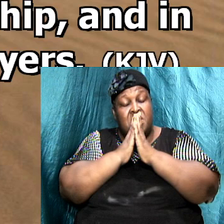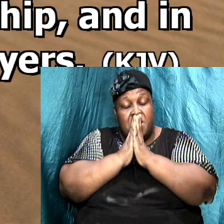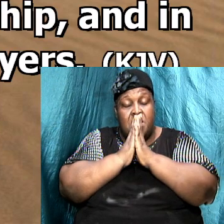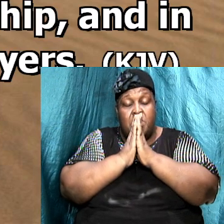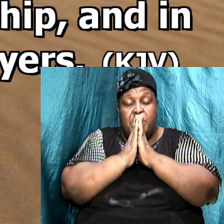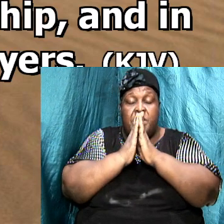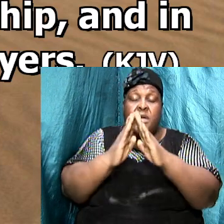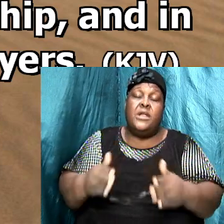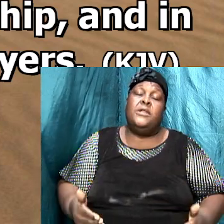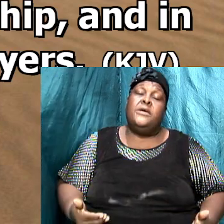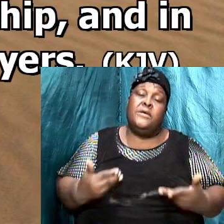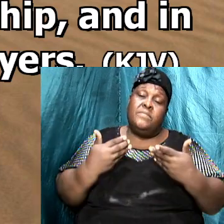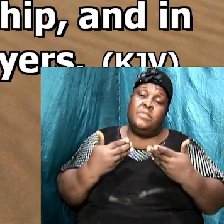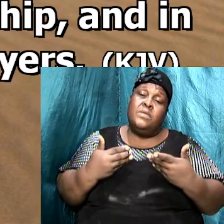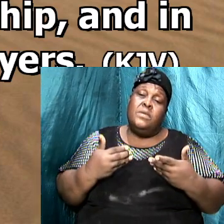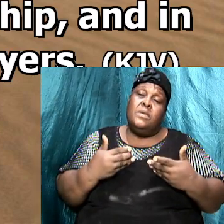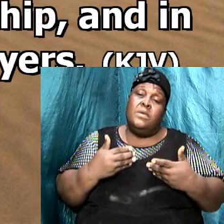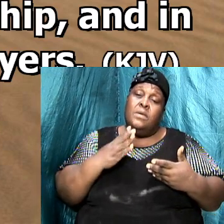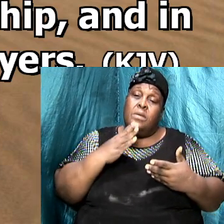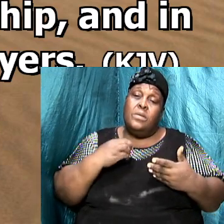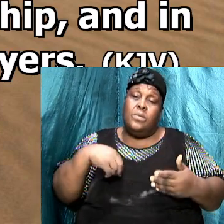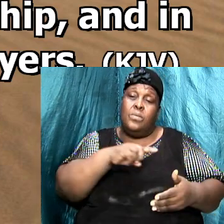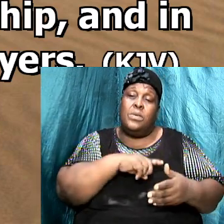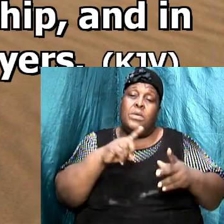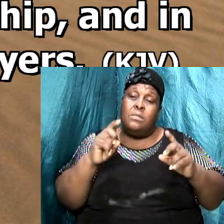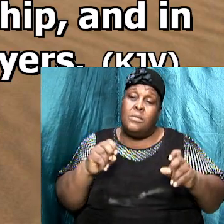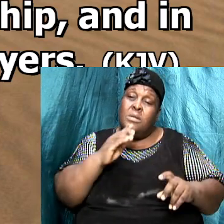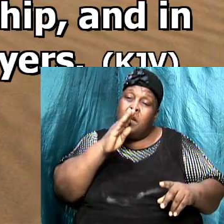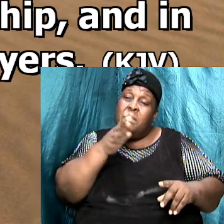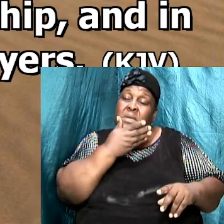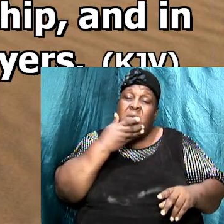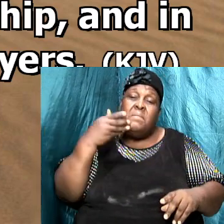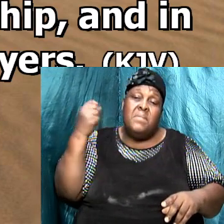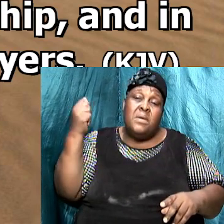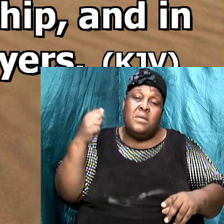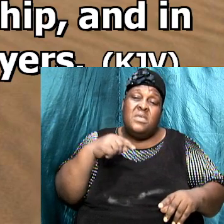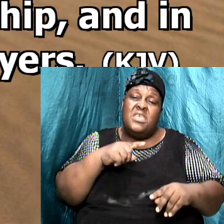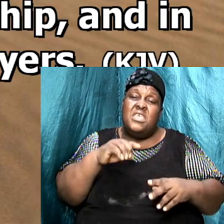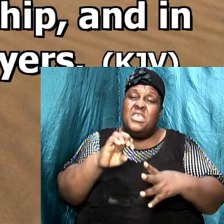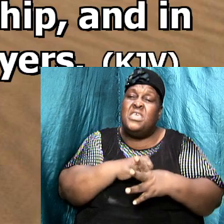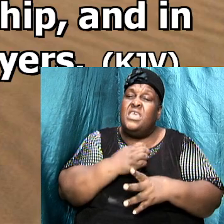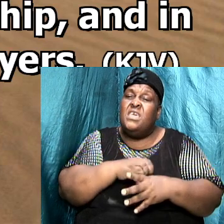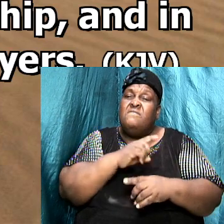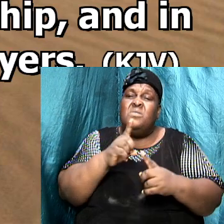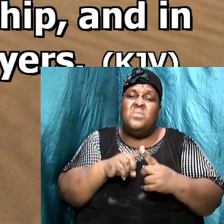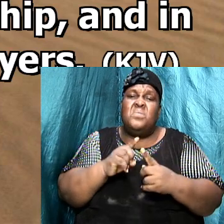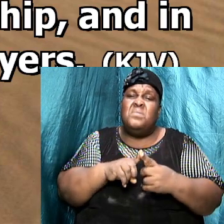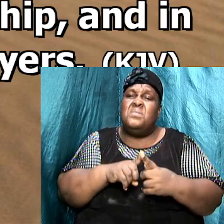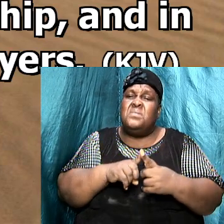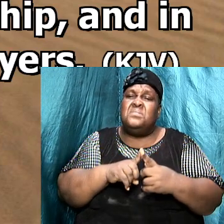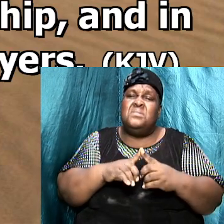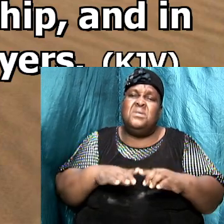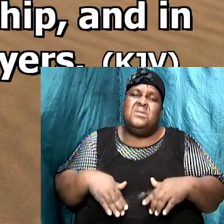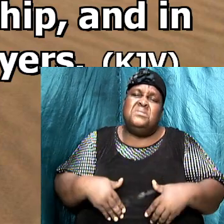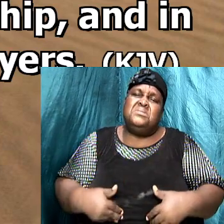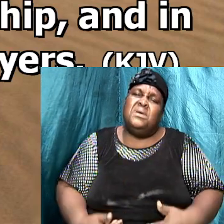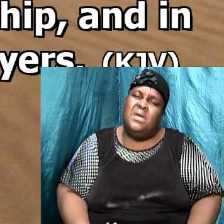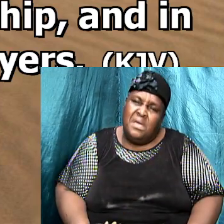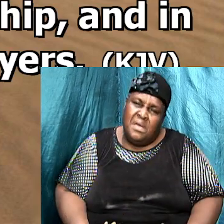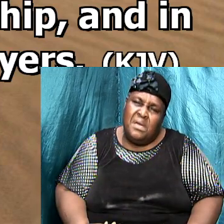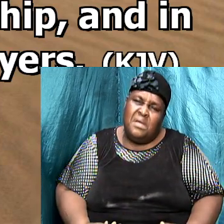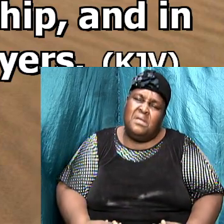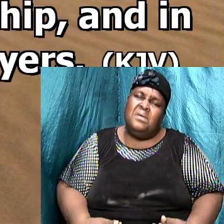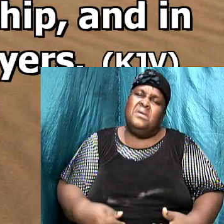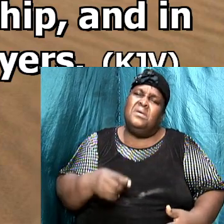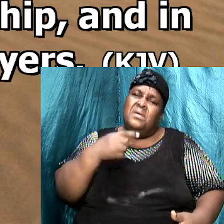We must be at our utmost best. Even when the flesh say, look here, I'm tired. Tell yourself, say, I'm getting up because